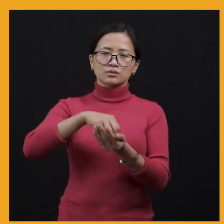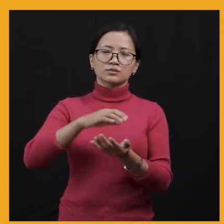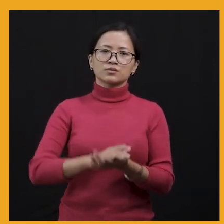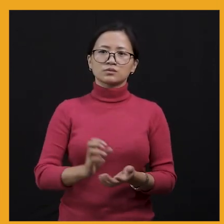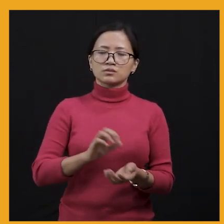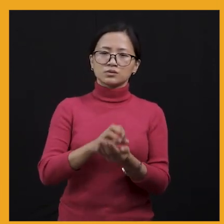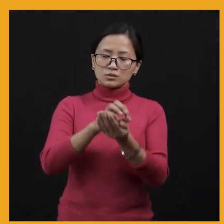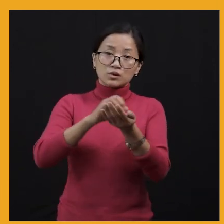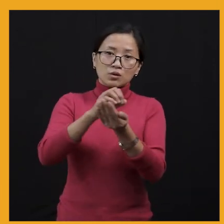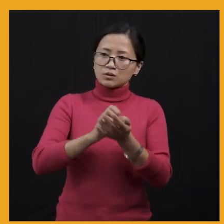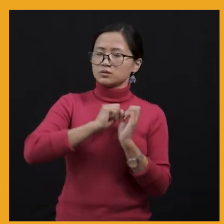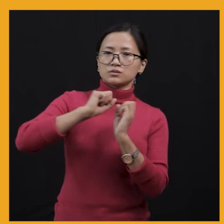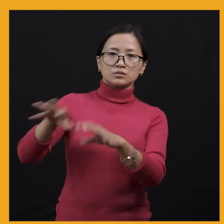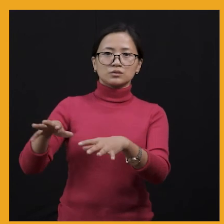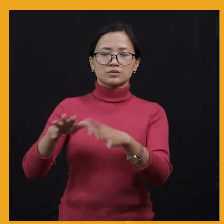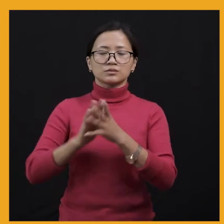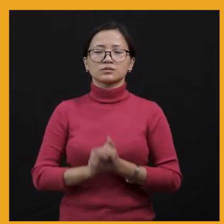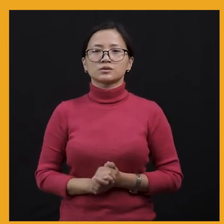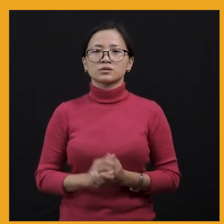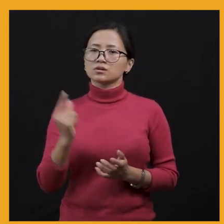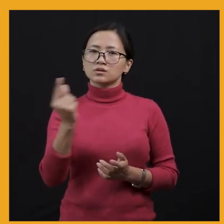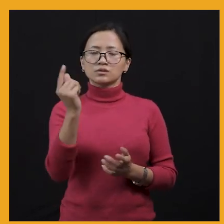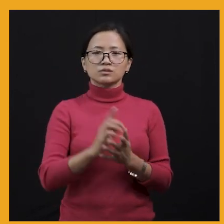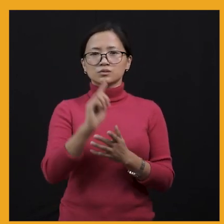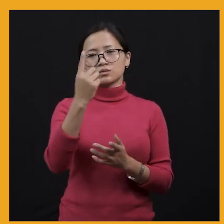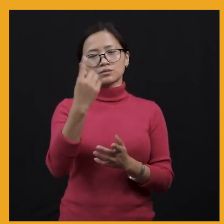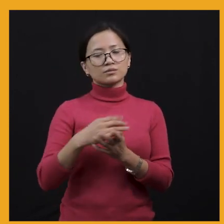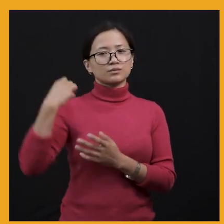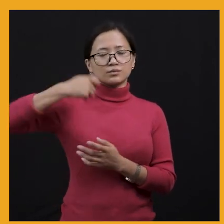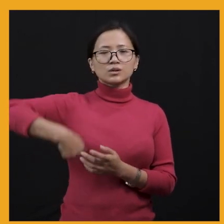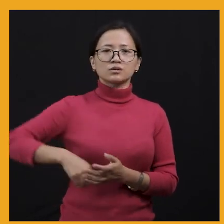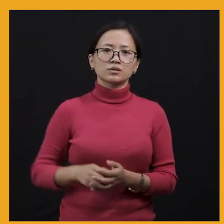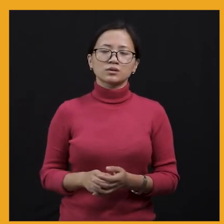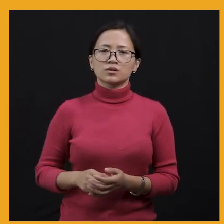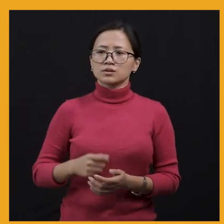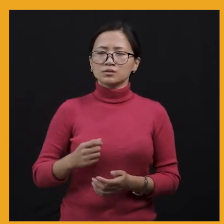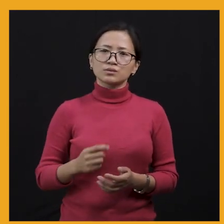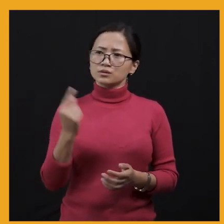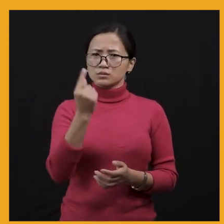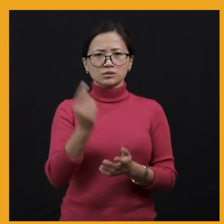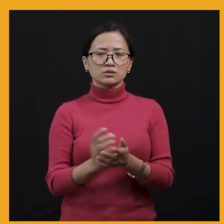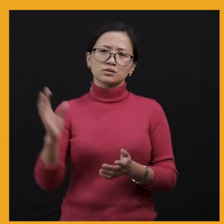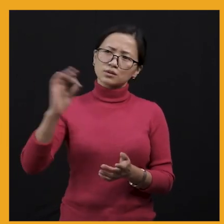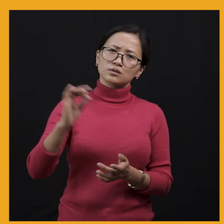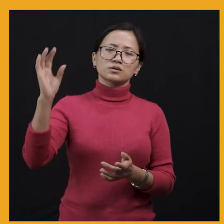and then we throw that paper bags, right? We can use one bag, which we can use it again,